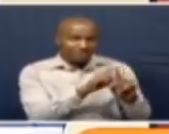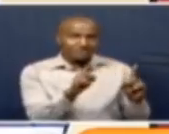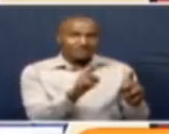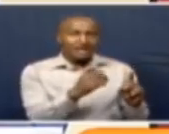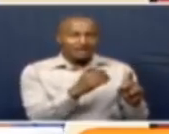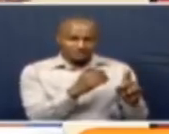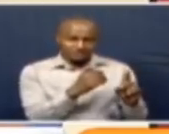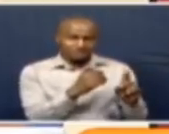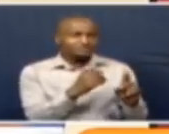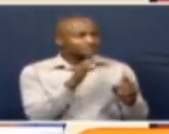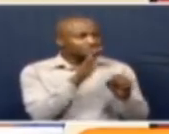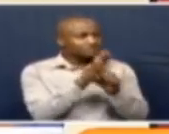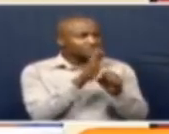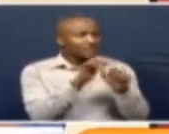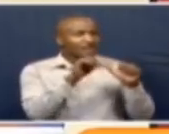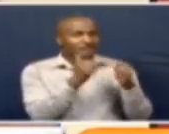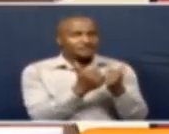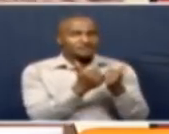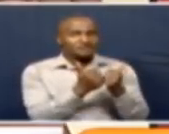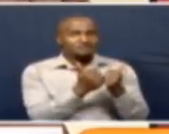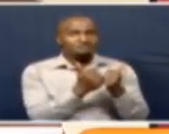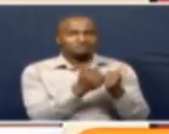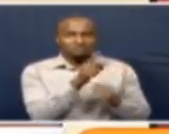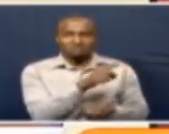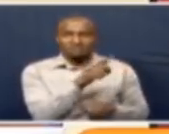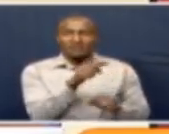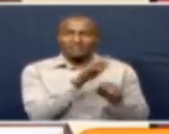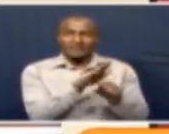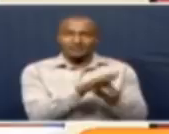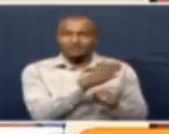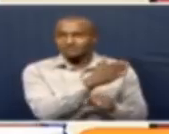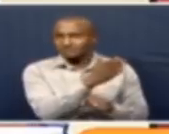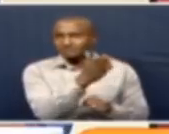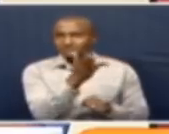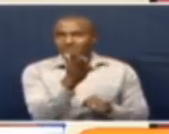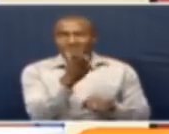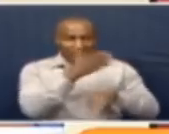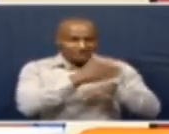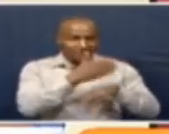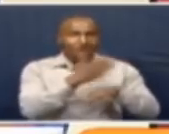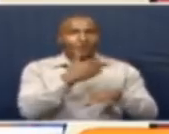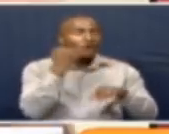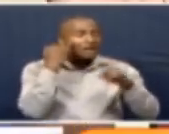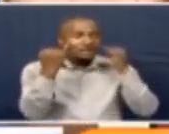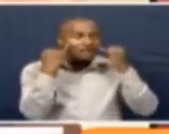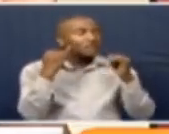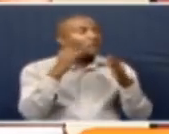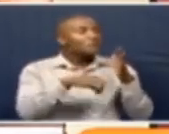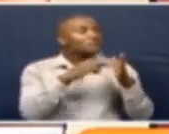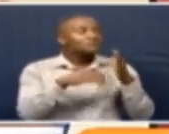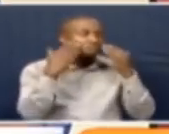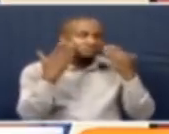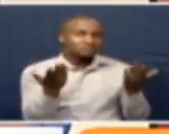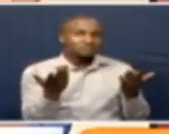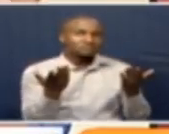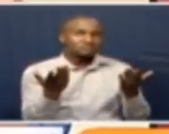thing is, a lot of agencies have taken advantage, and a lot of them are really fraudsters who have no idea what this industry is all